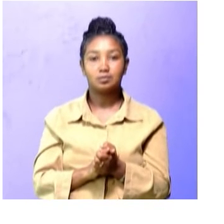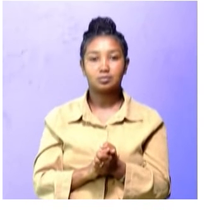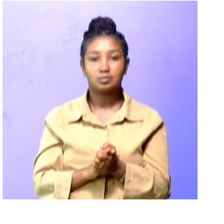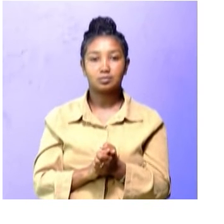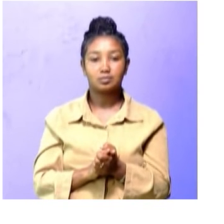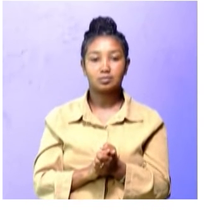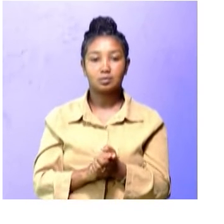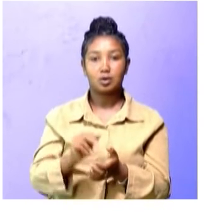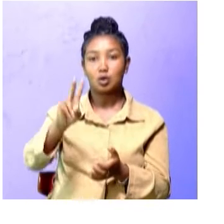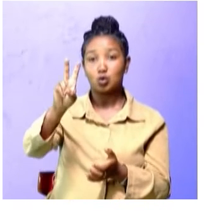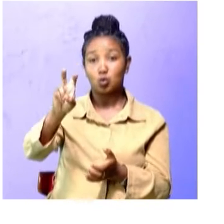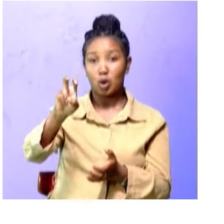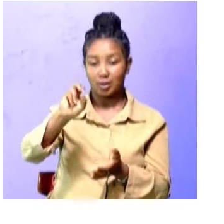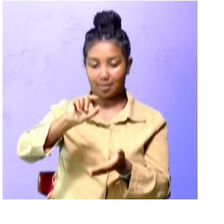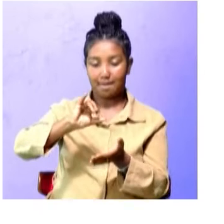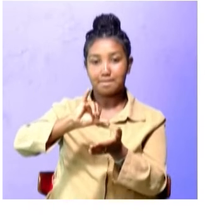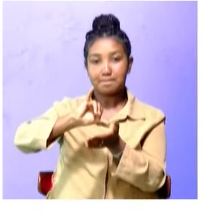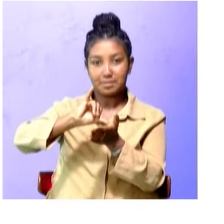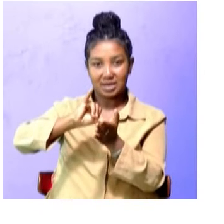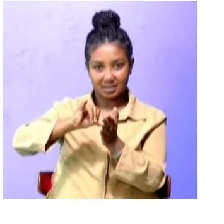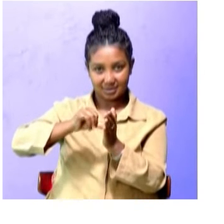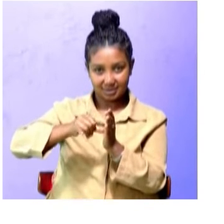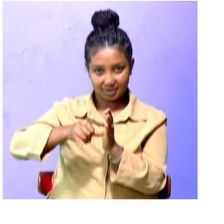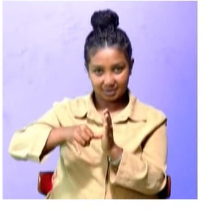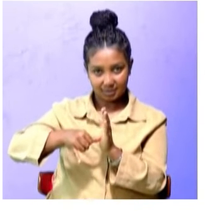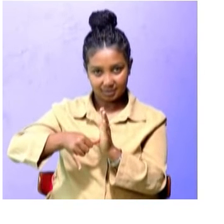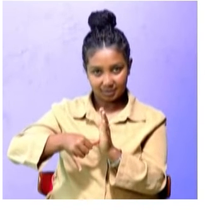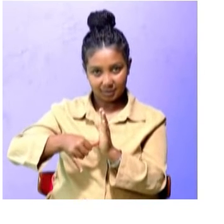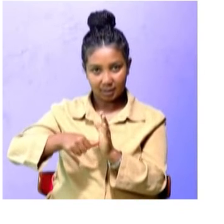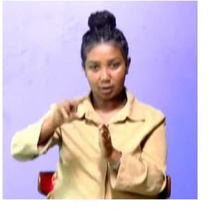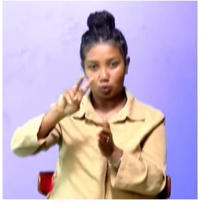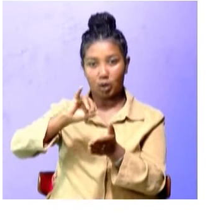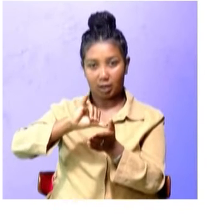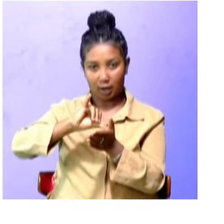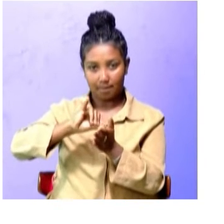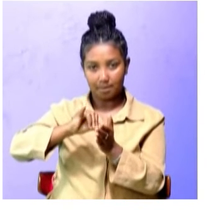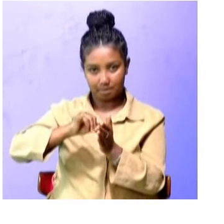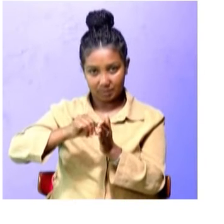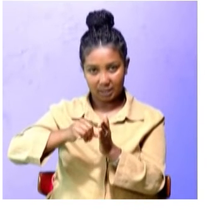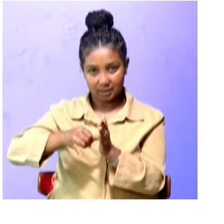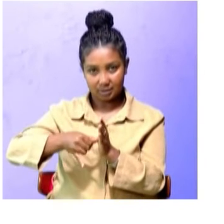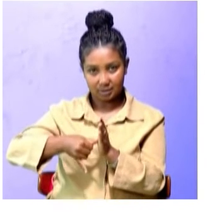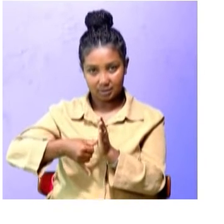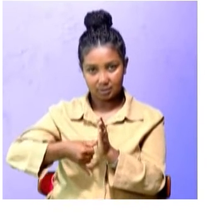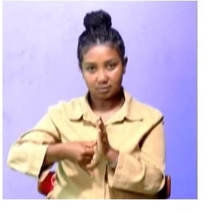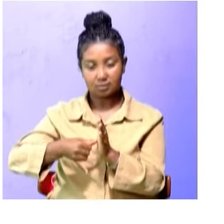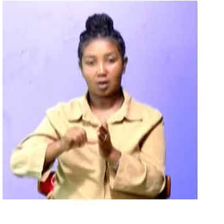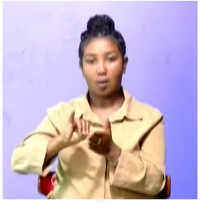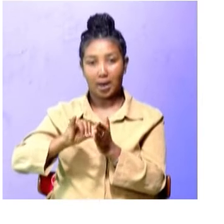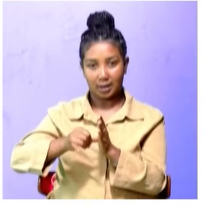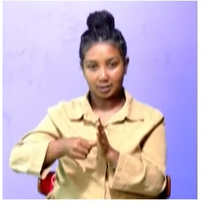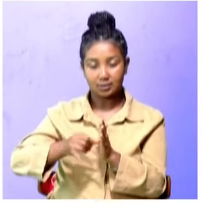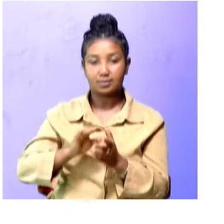20 minutes. I read for 20 minutes